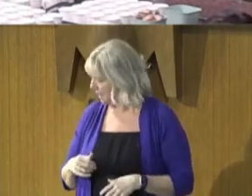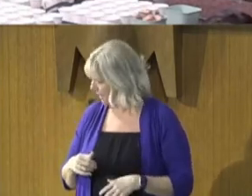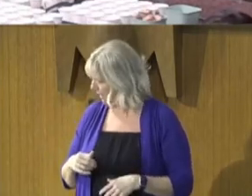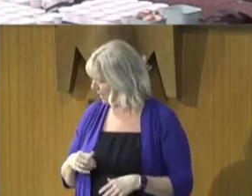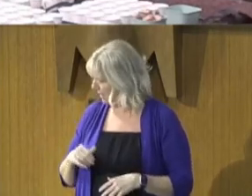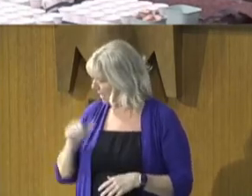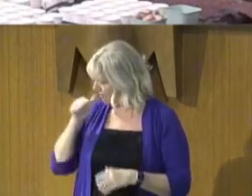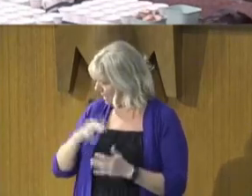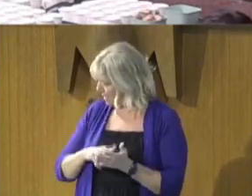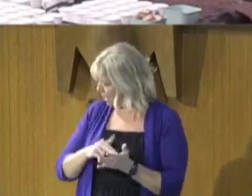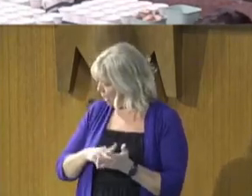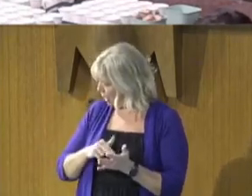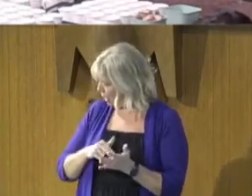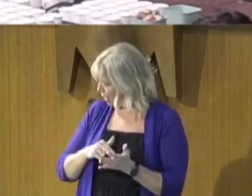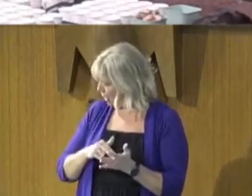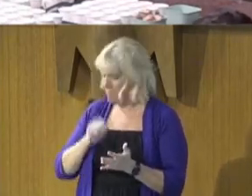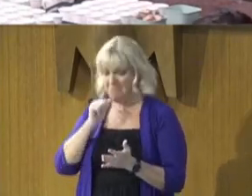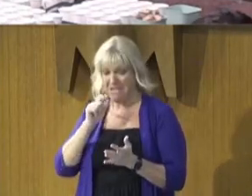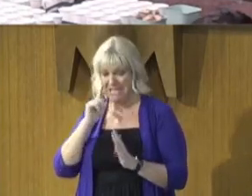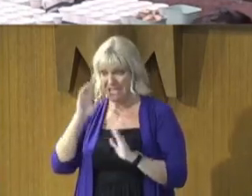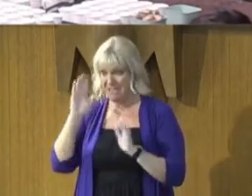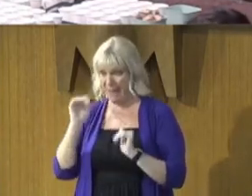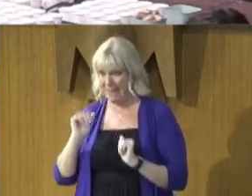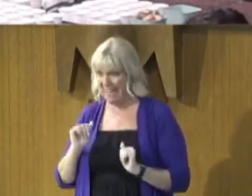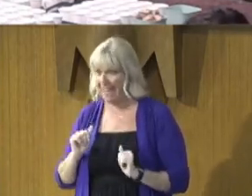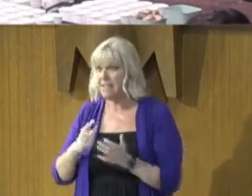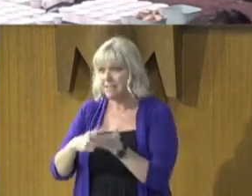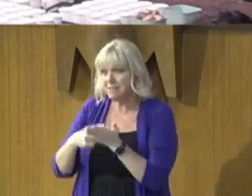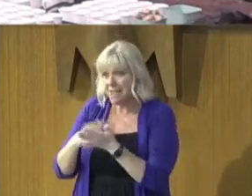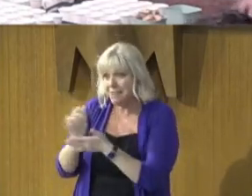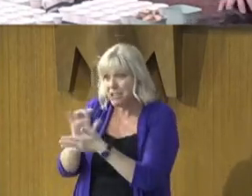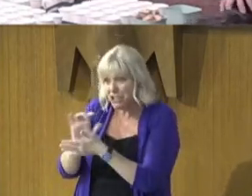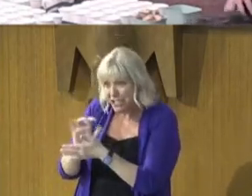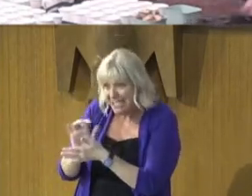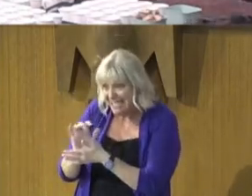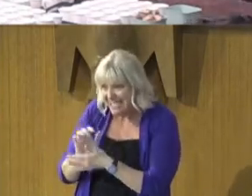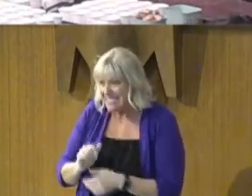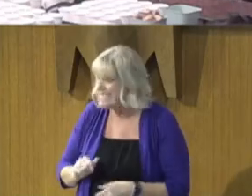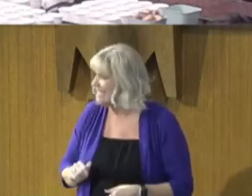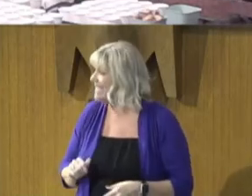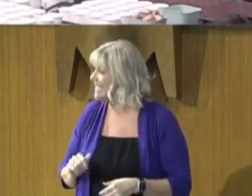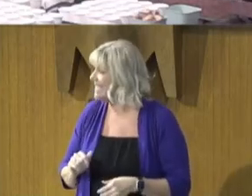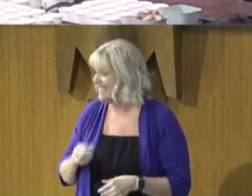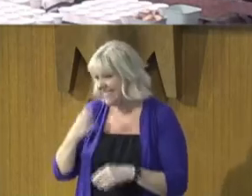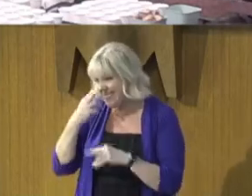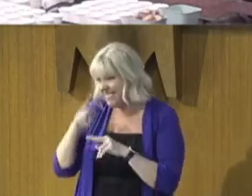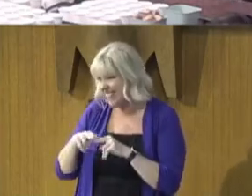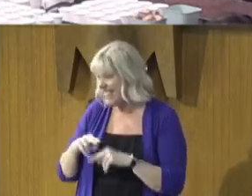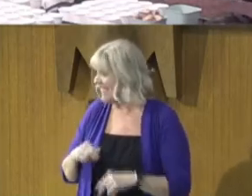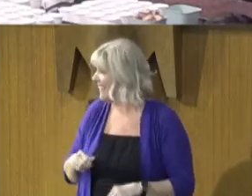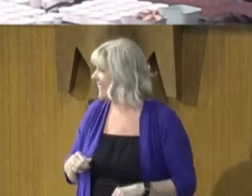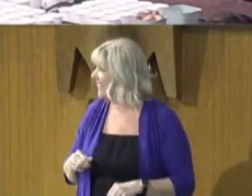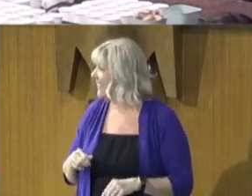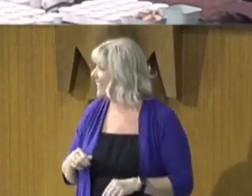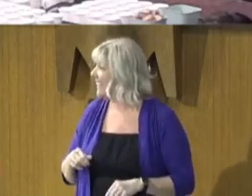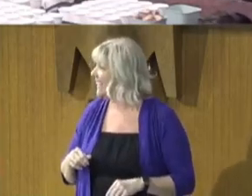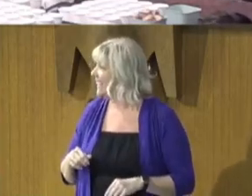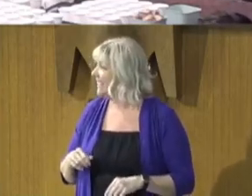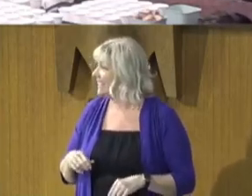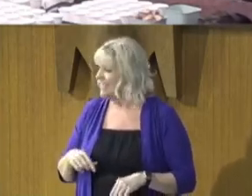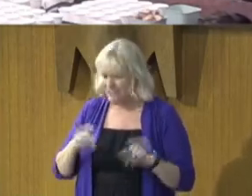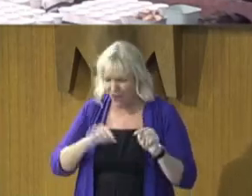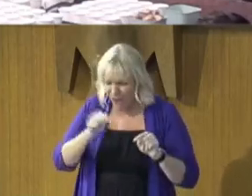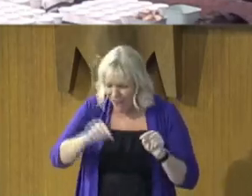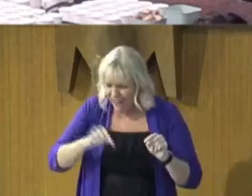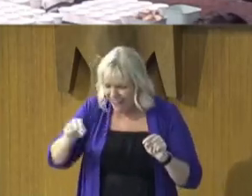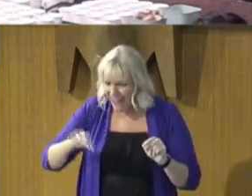Sometimes peanut butter. Okay, I didn't expect that. Sometimes cheese is fun. Yeah, well, we have all these breads